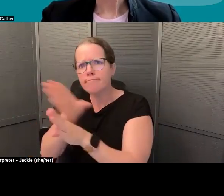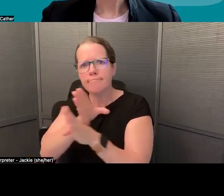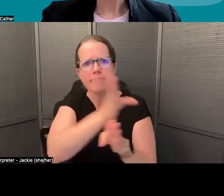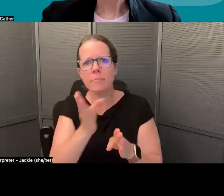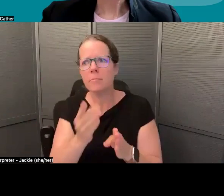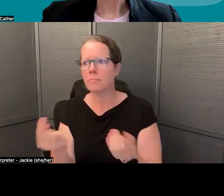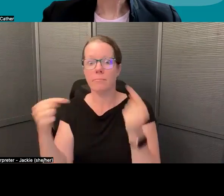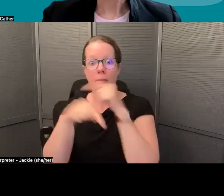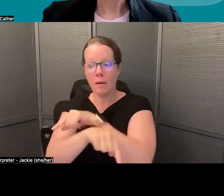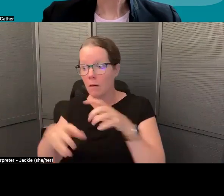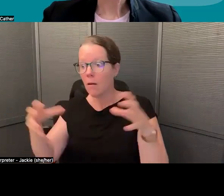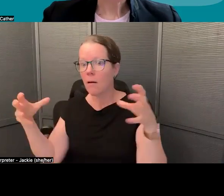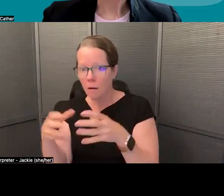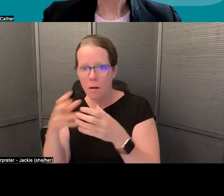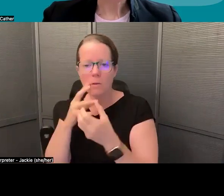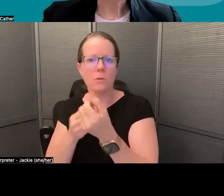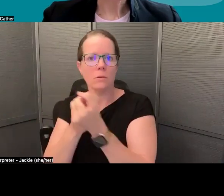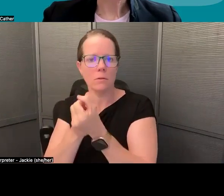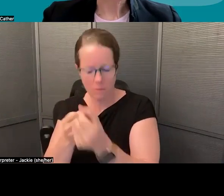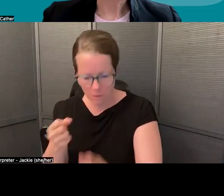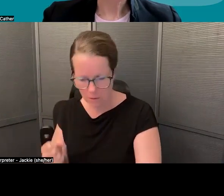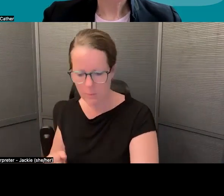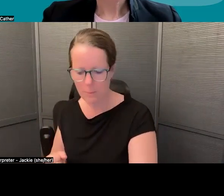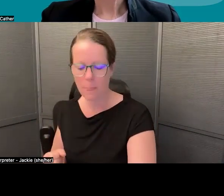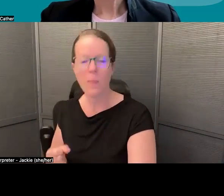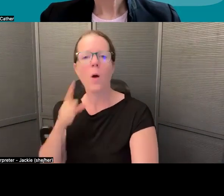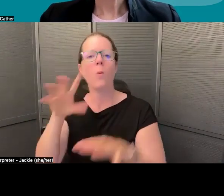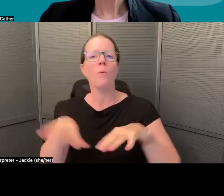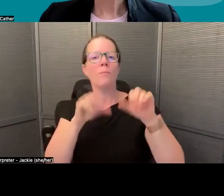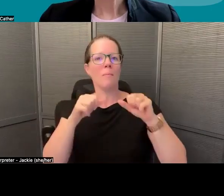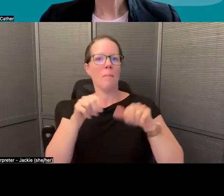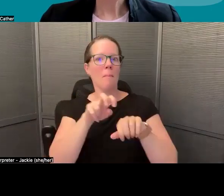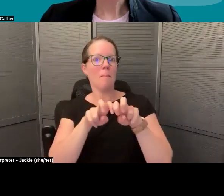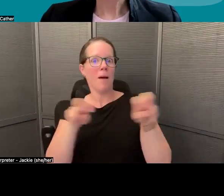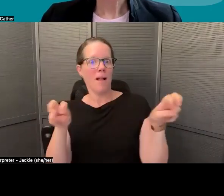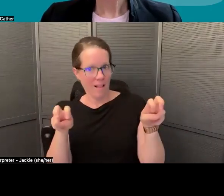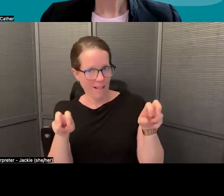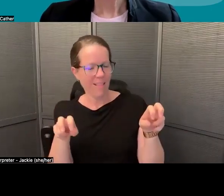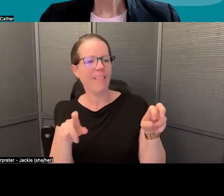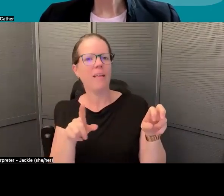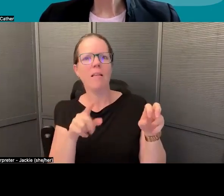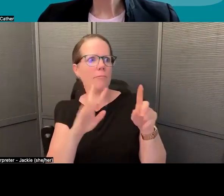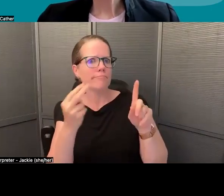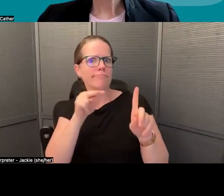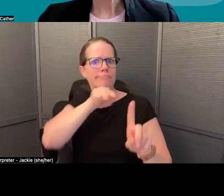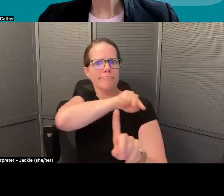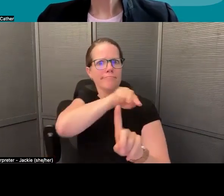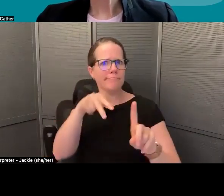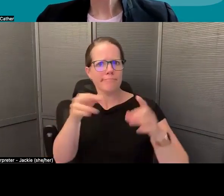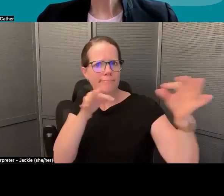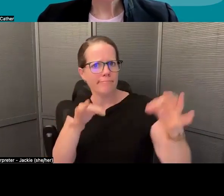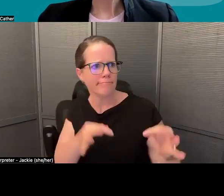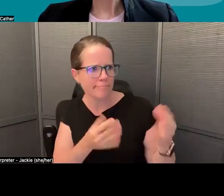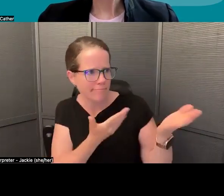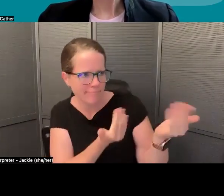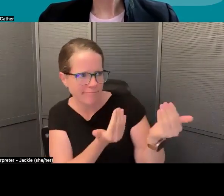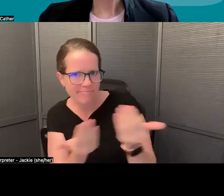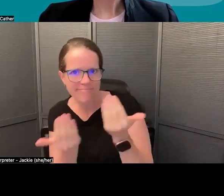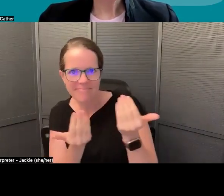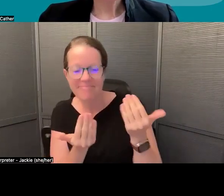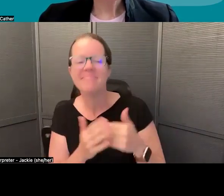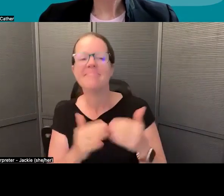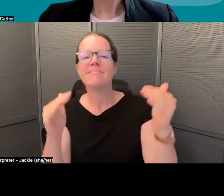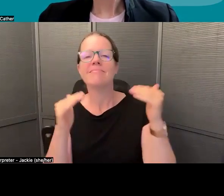panel discussion offering perspectives from the field. Next slide, please. Then we will discuss expanding access